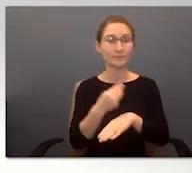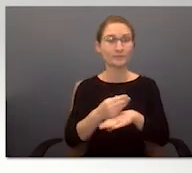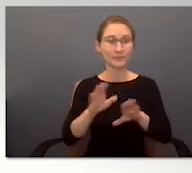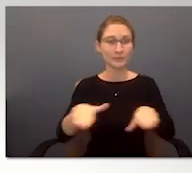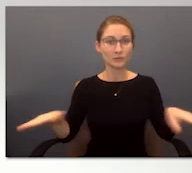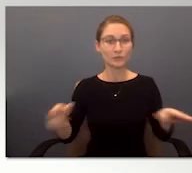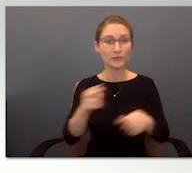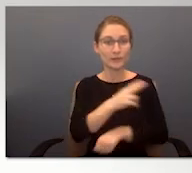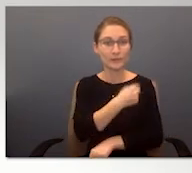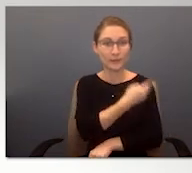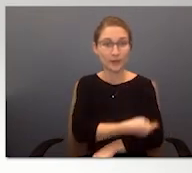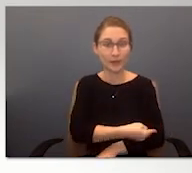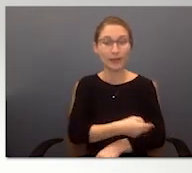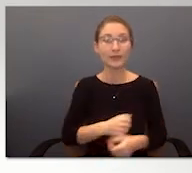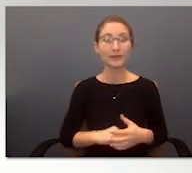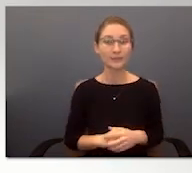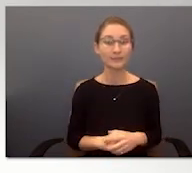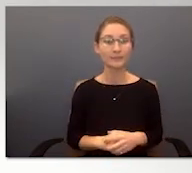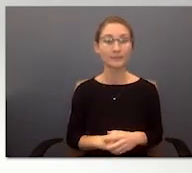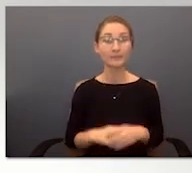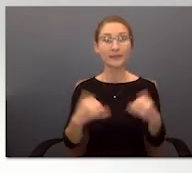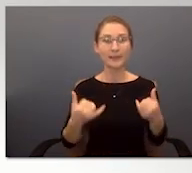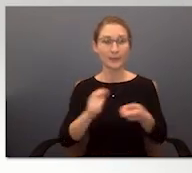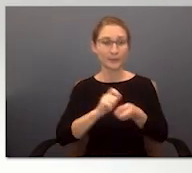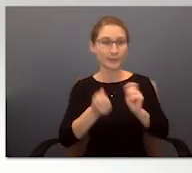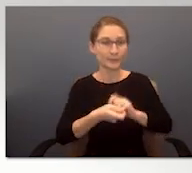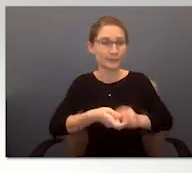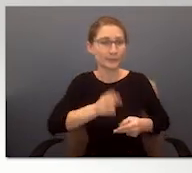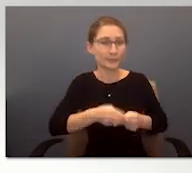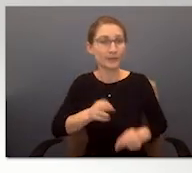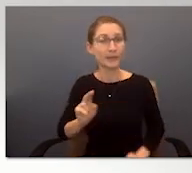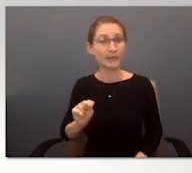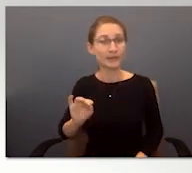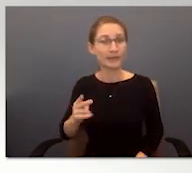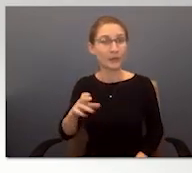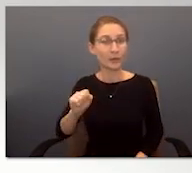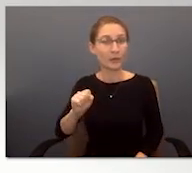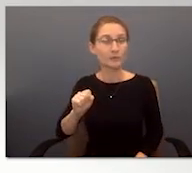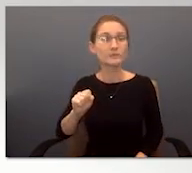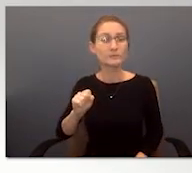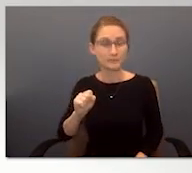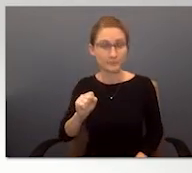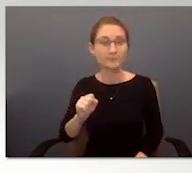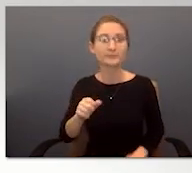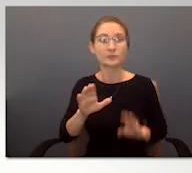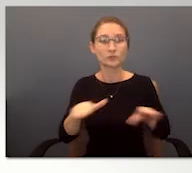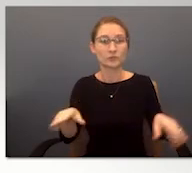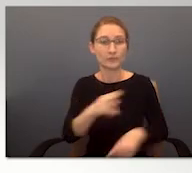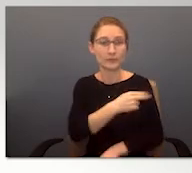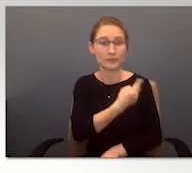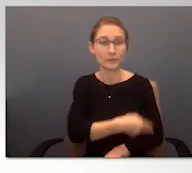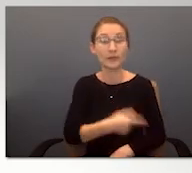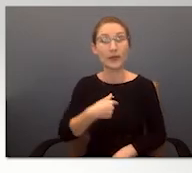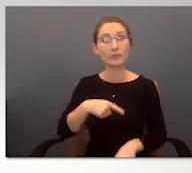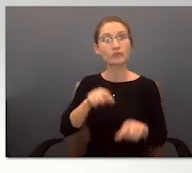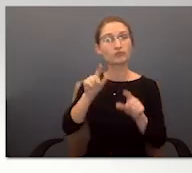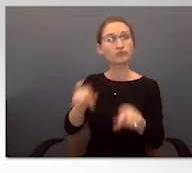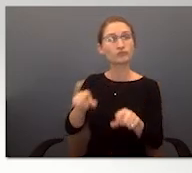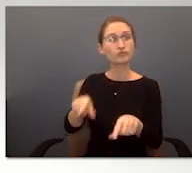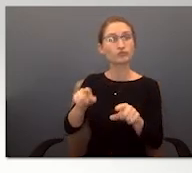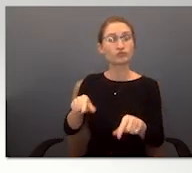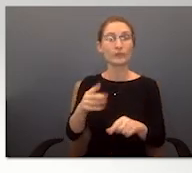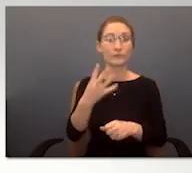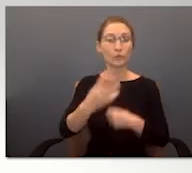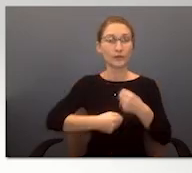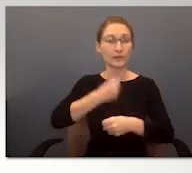Children's Hospital, what was then Miami Children's Hospital. It's now Nicklaus Children's Hospital, and spent 4 years in Miami. When I was